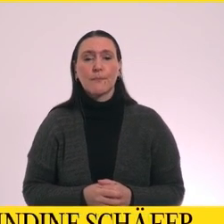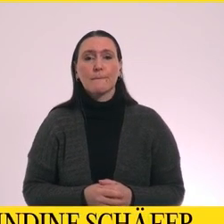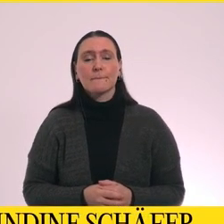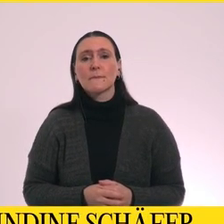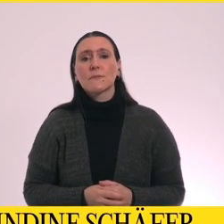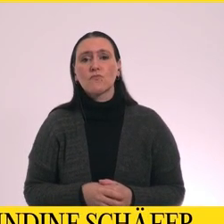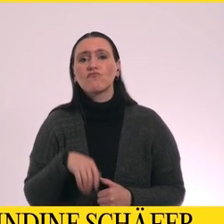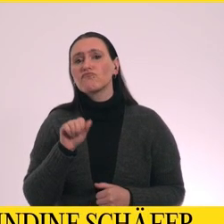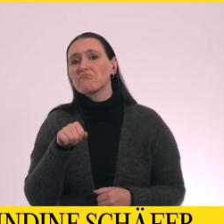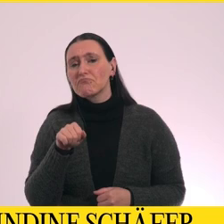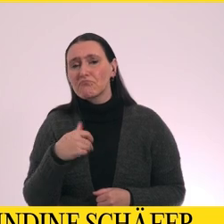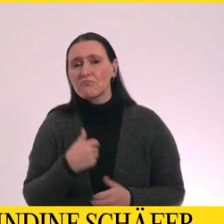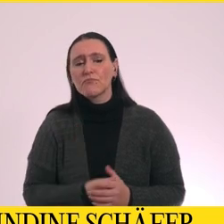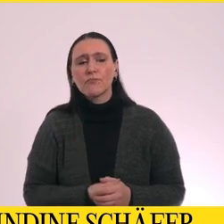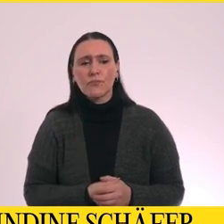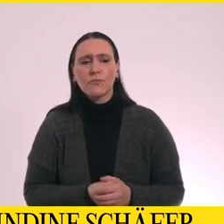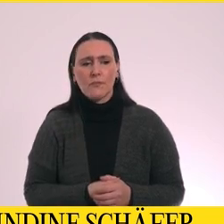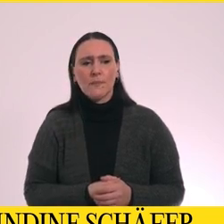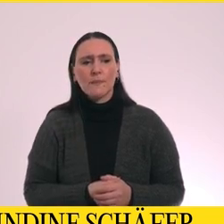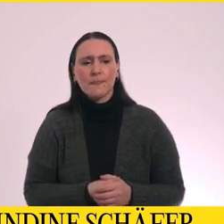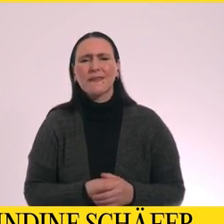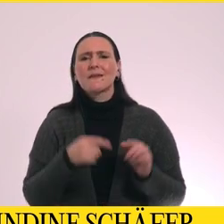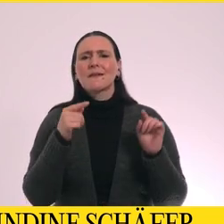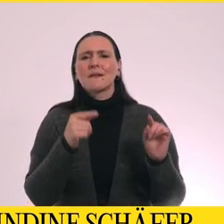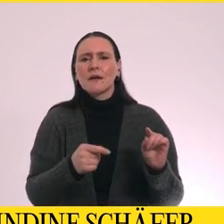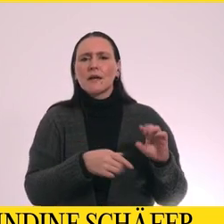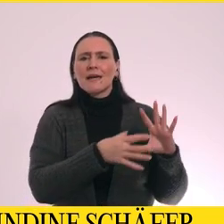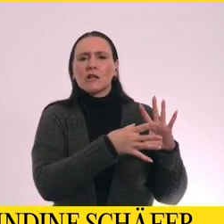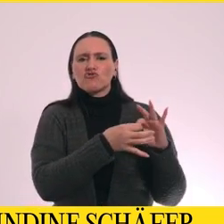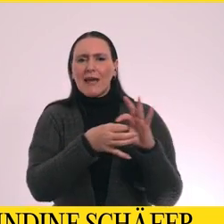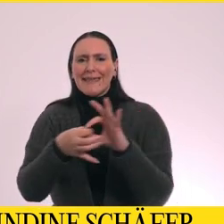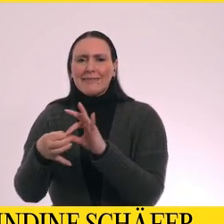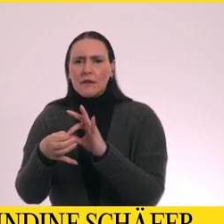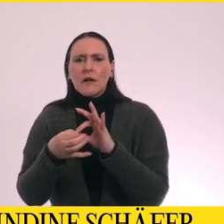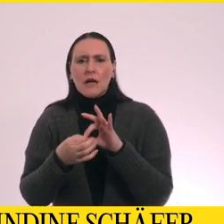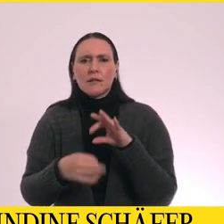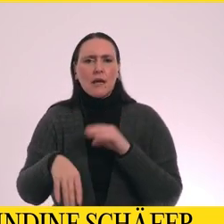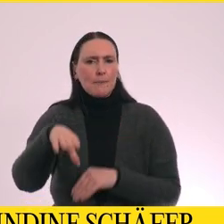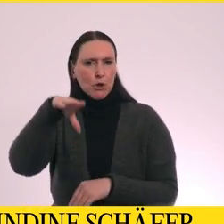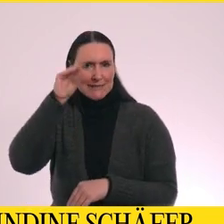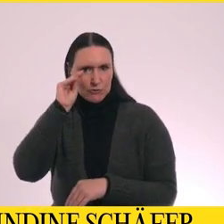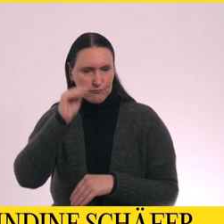I want to talk about, like, the shame perception and the concept that you asked about. Sorry.